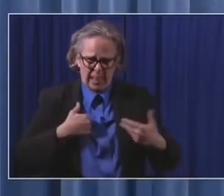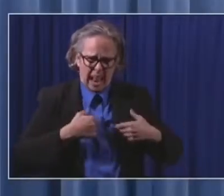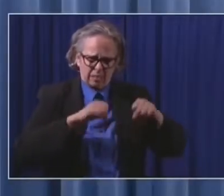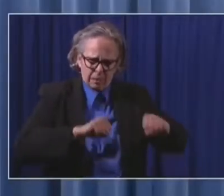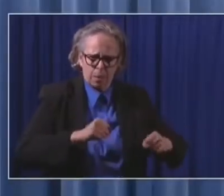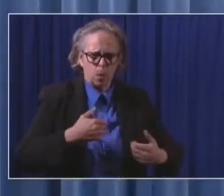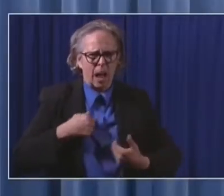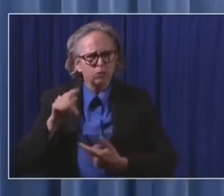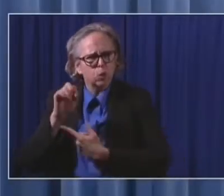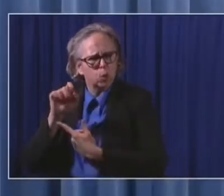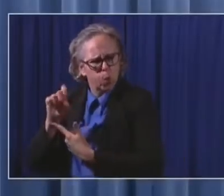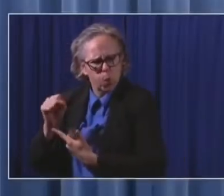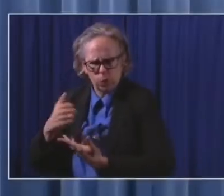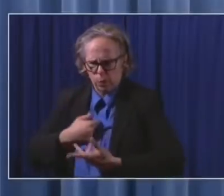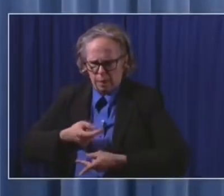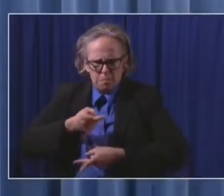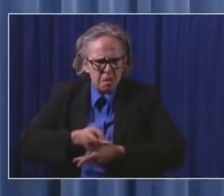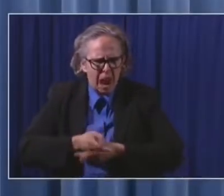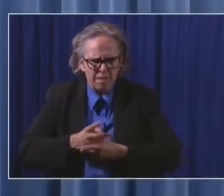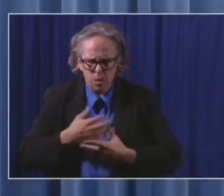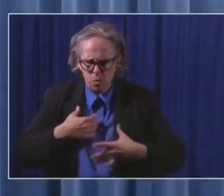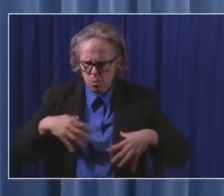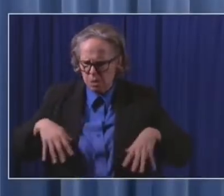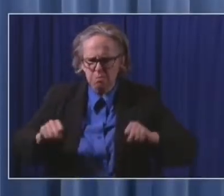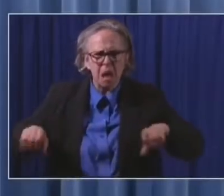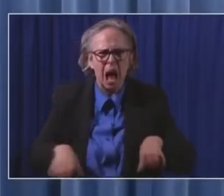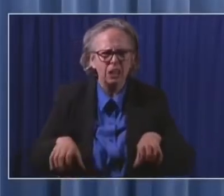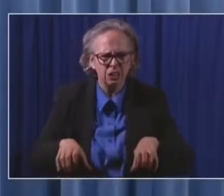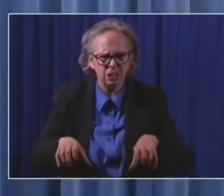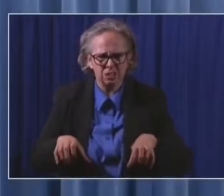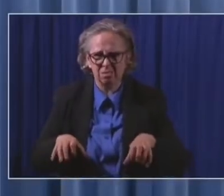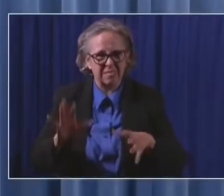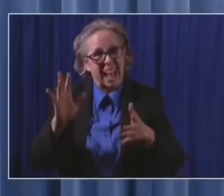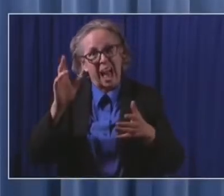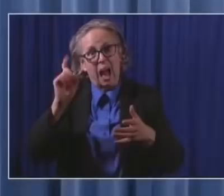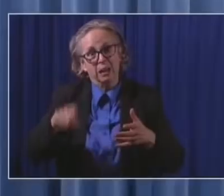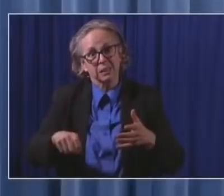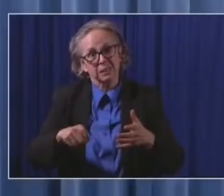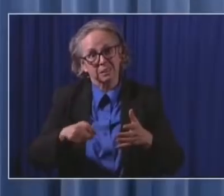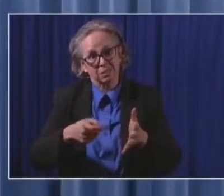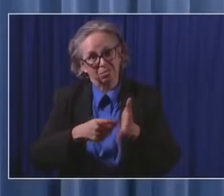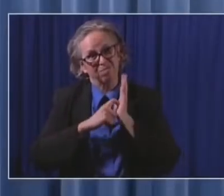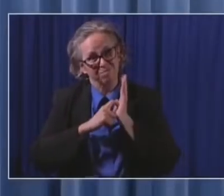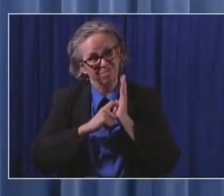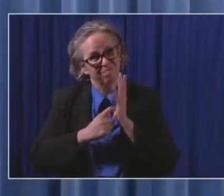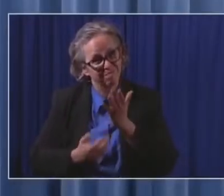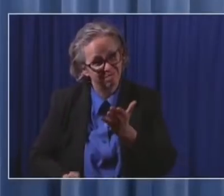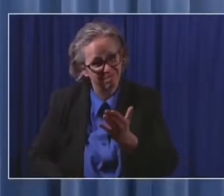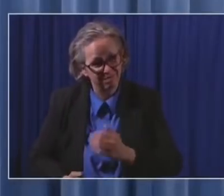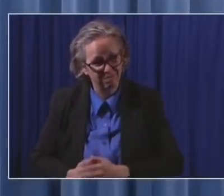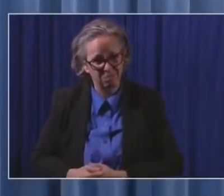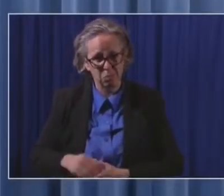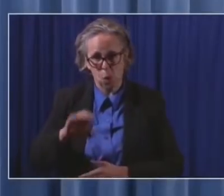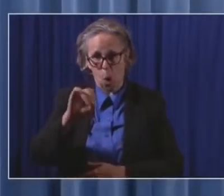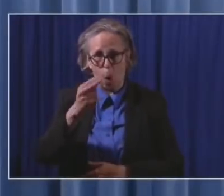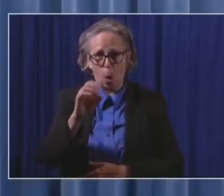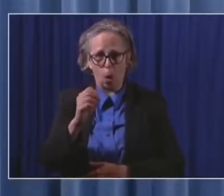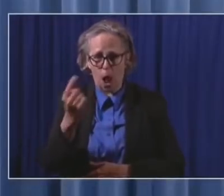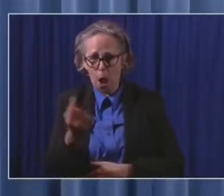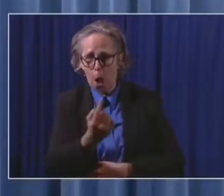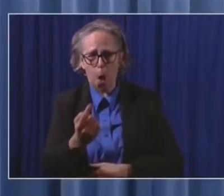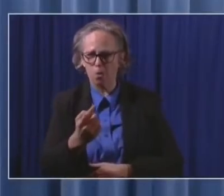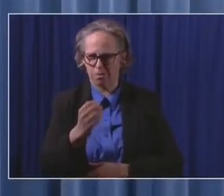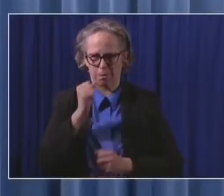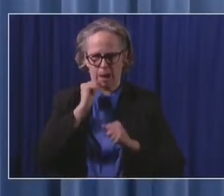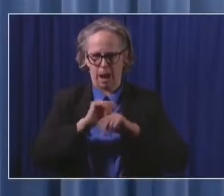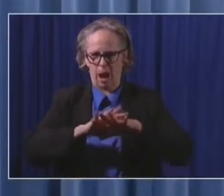having the ability, the tools, to very carefully do things that need to be done is an essential